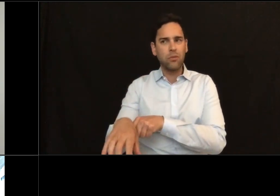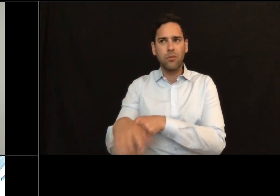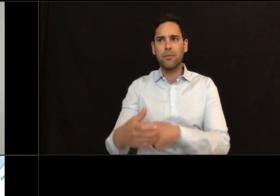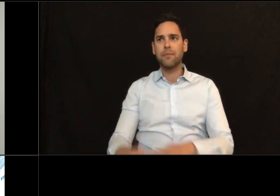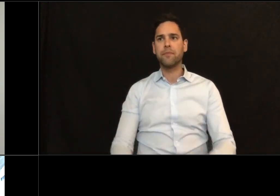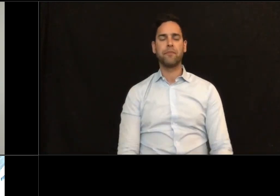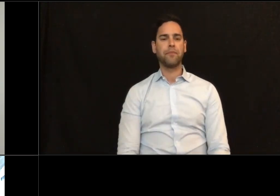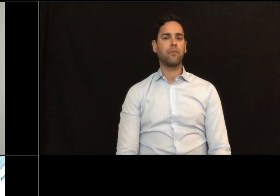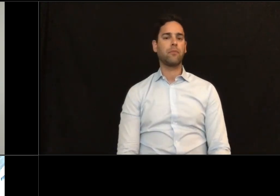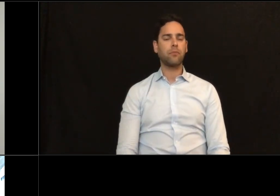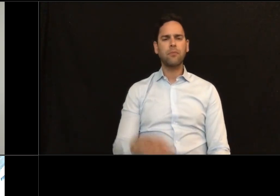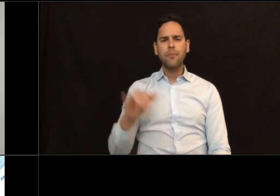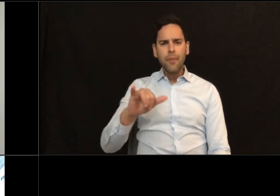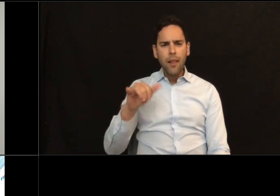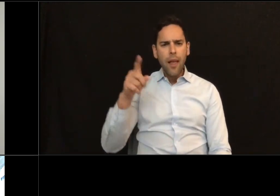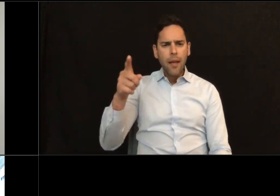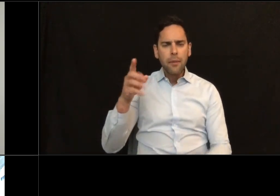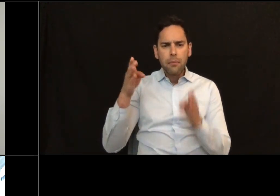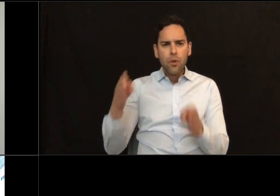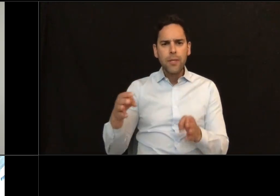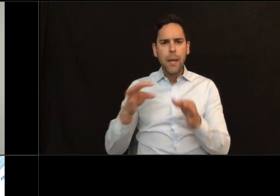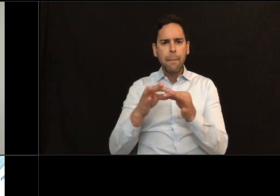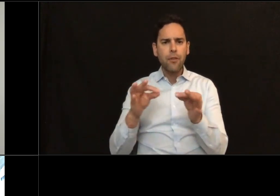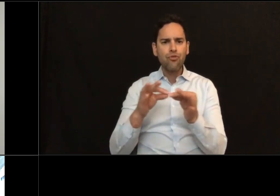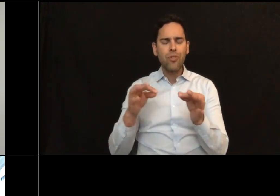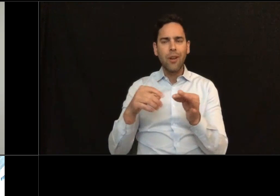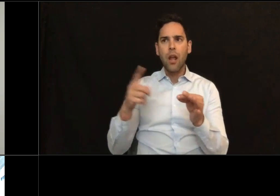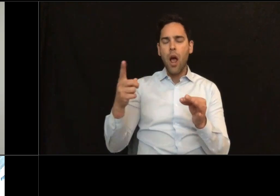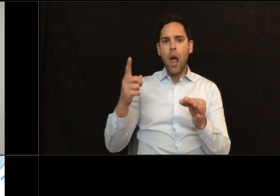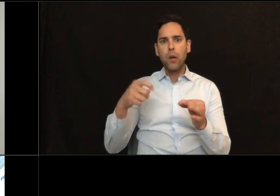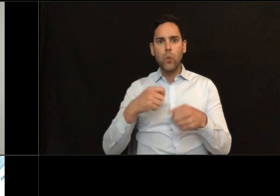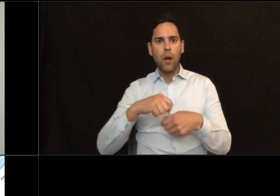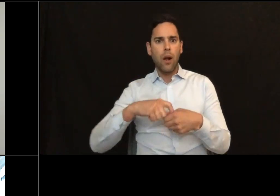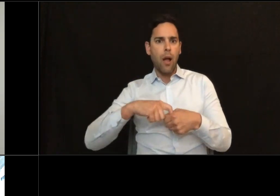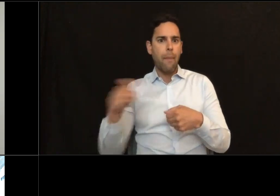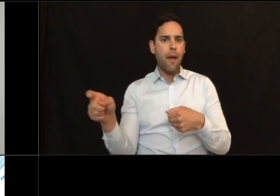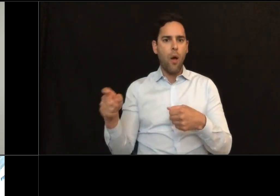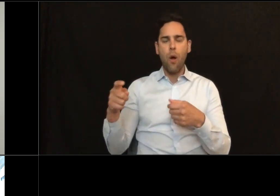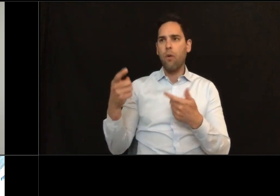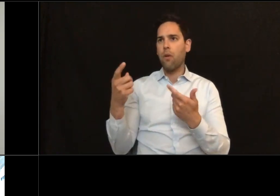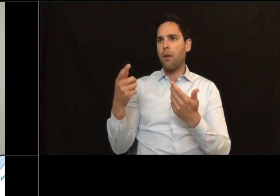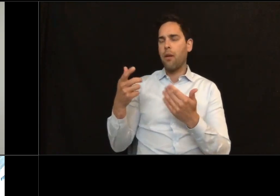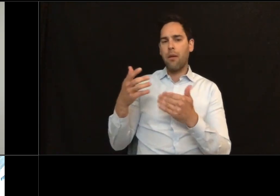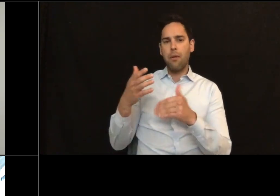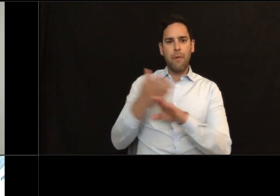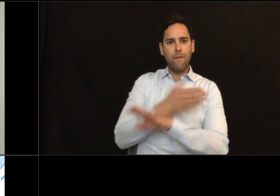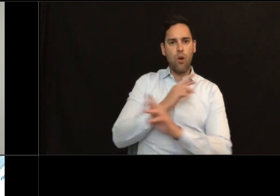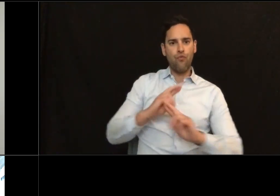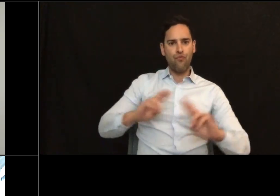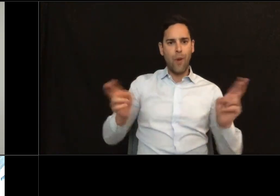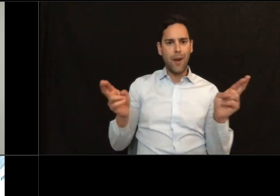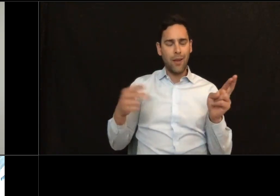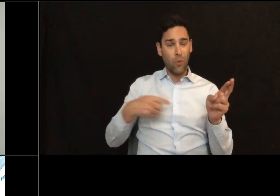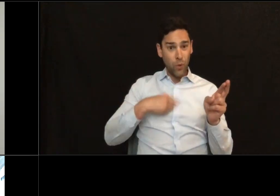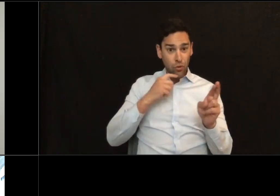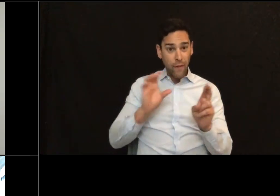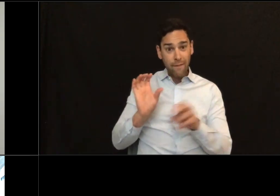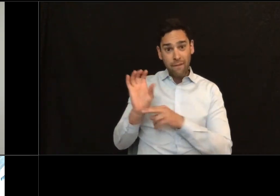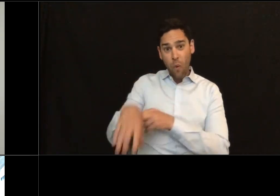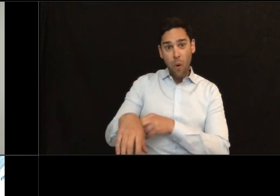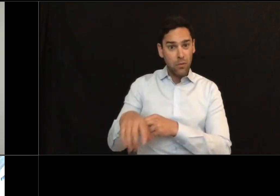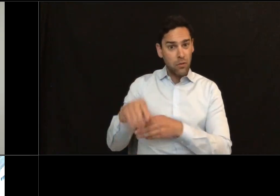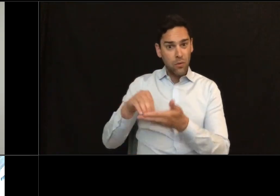were ready for, is something that we should not be putting our students or colleagues through at all. That's not appropriate.